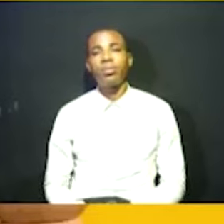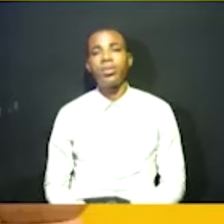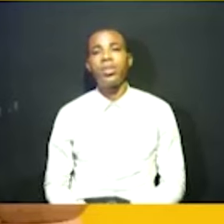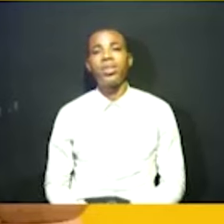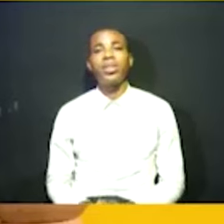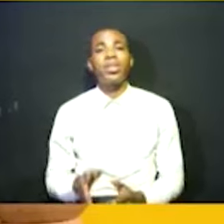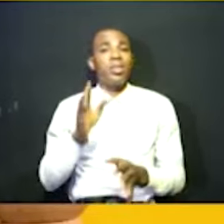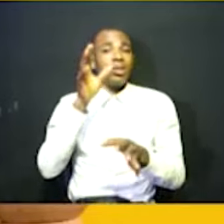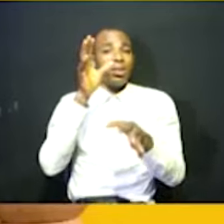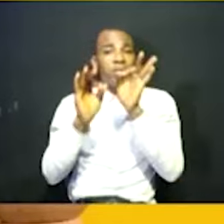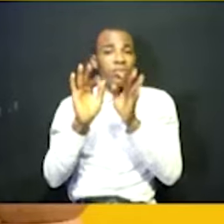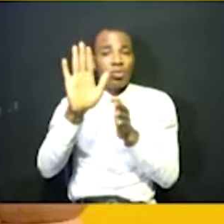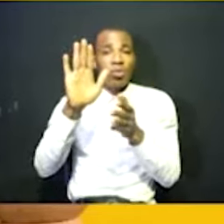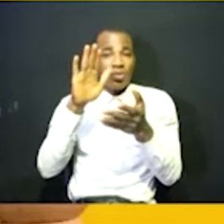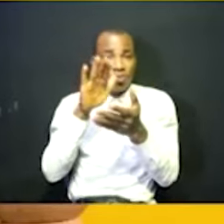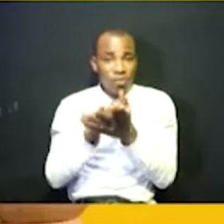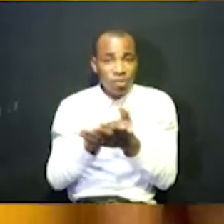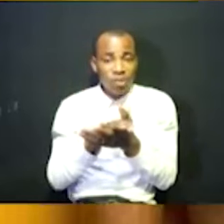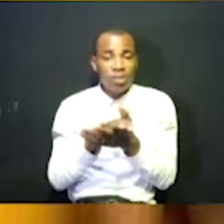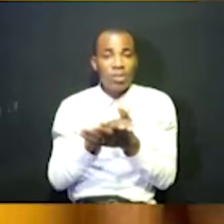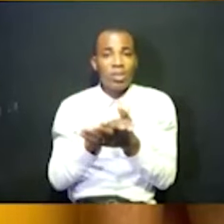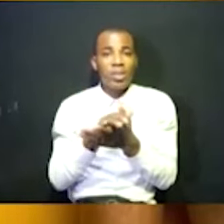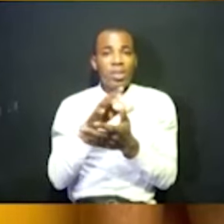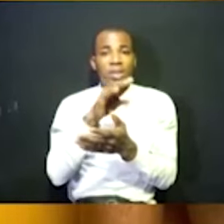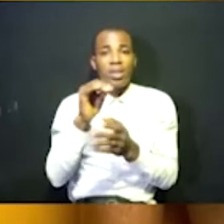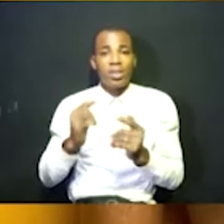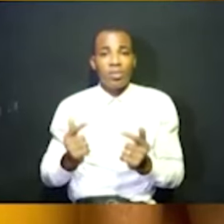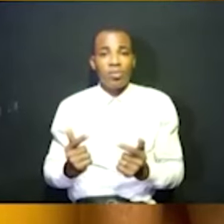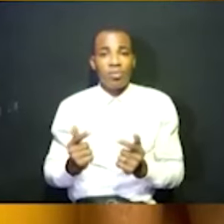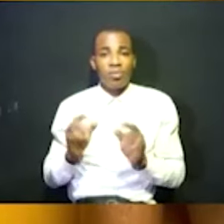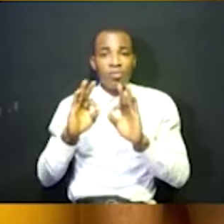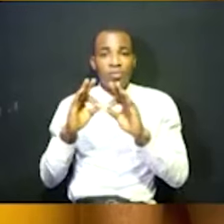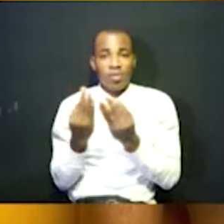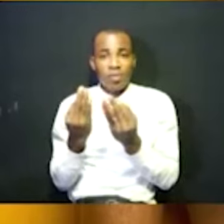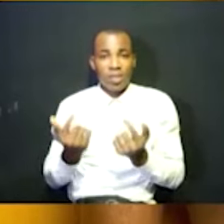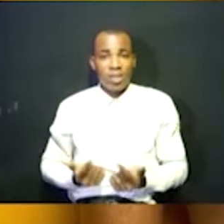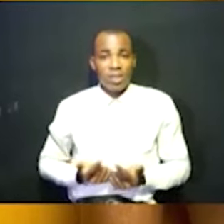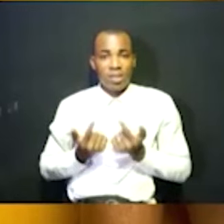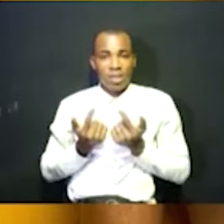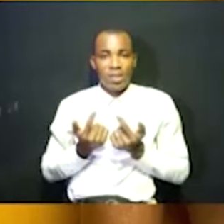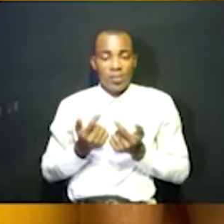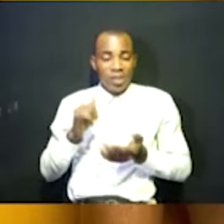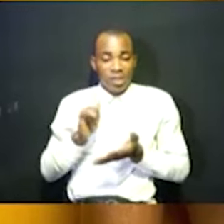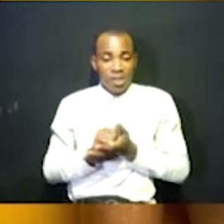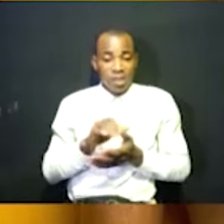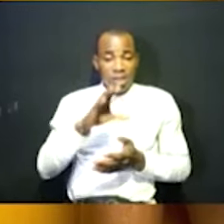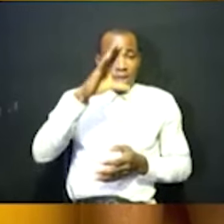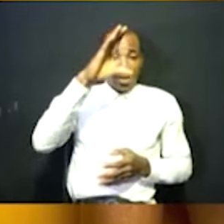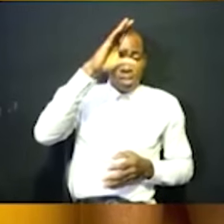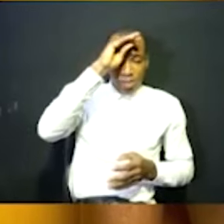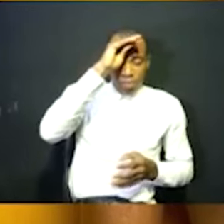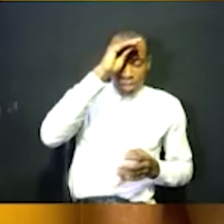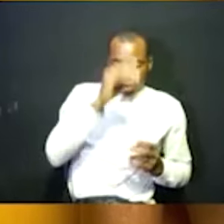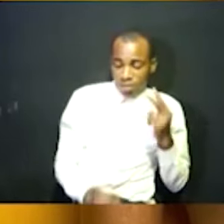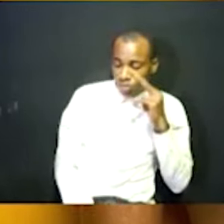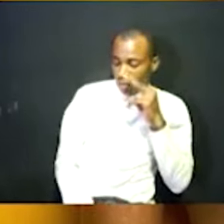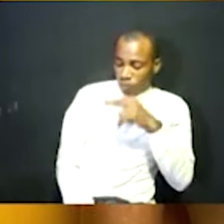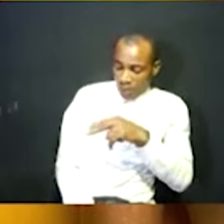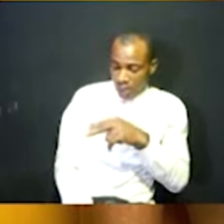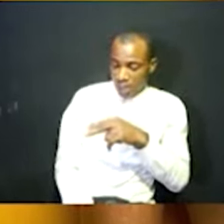If your marriage and your family life was watched by someone aside from